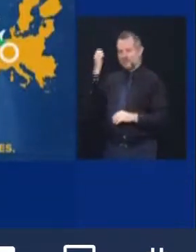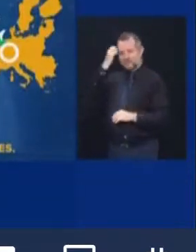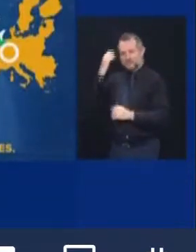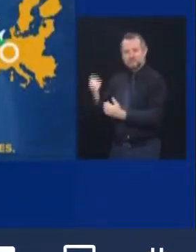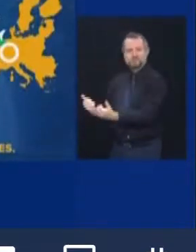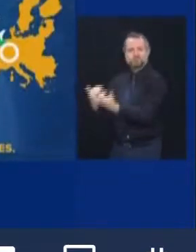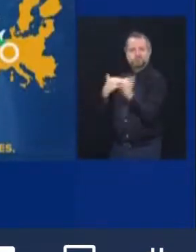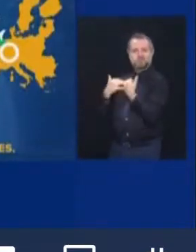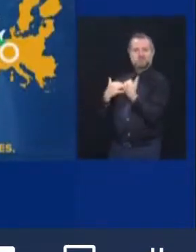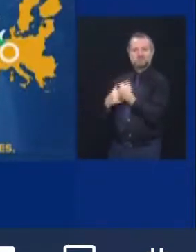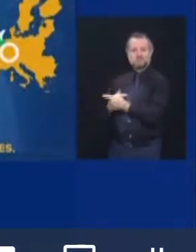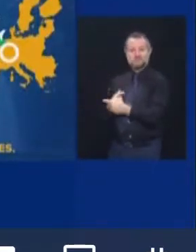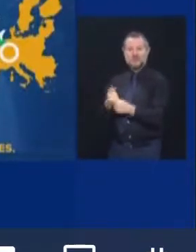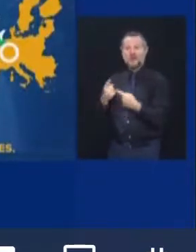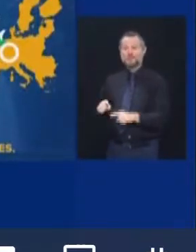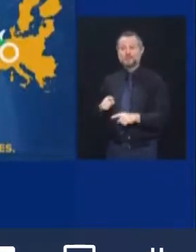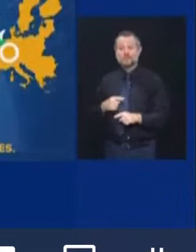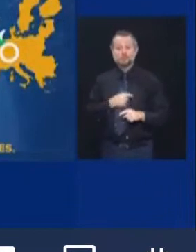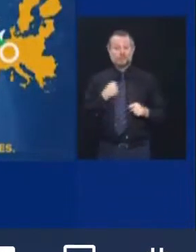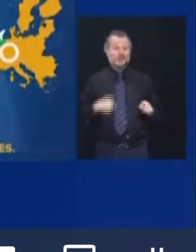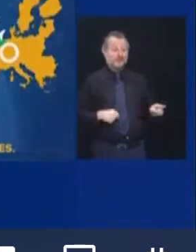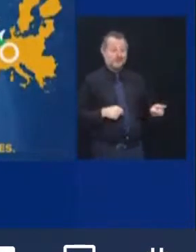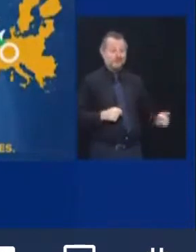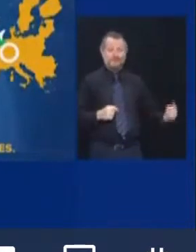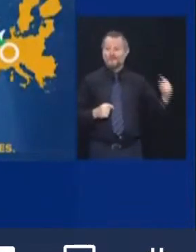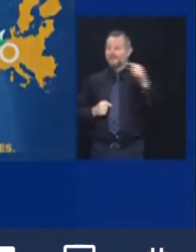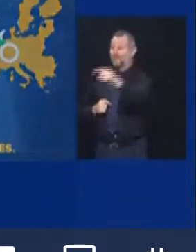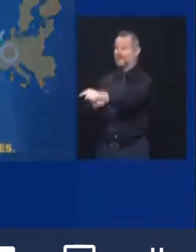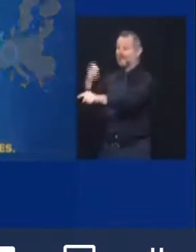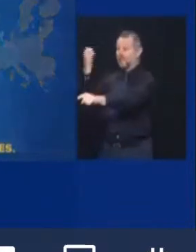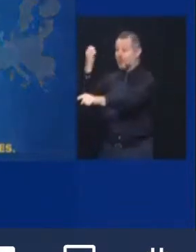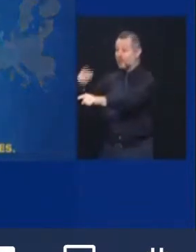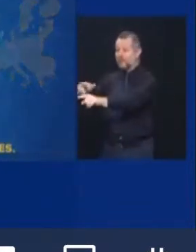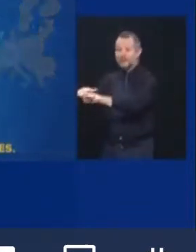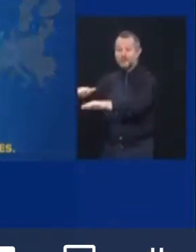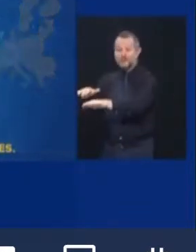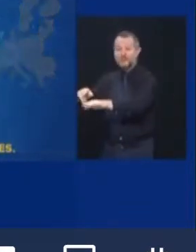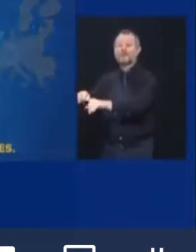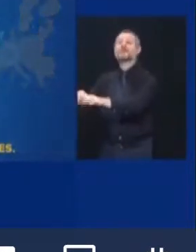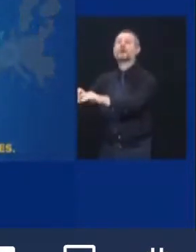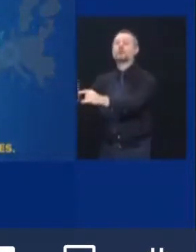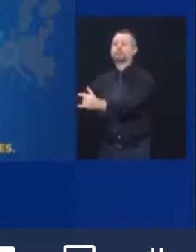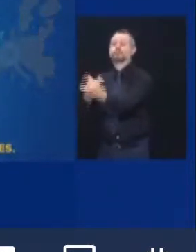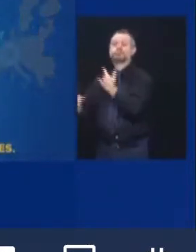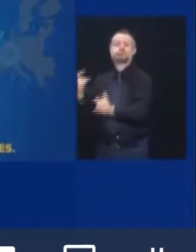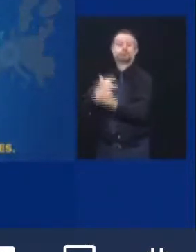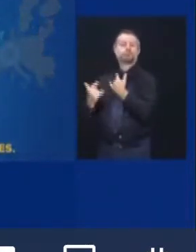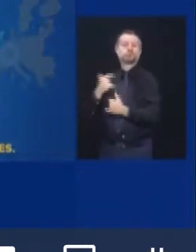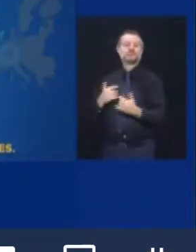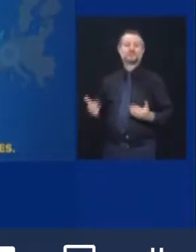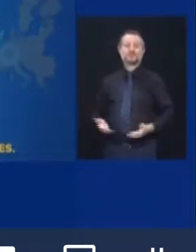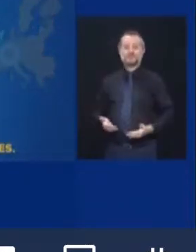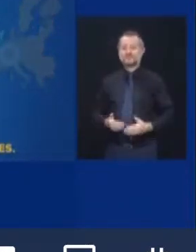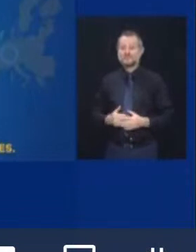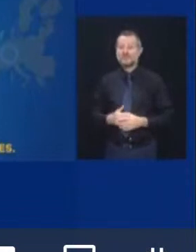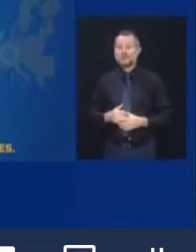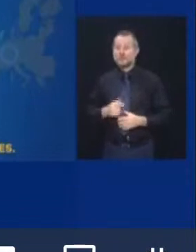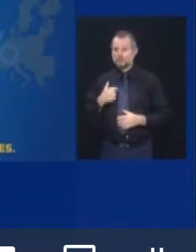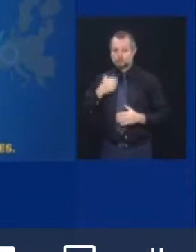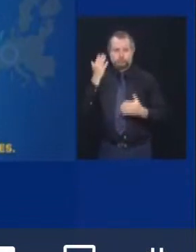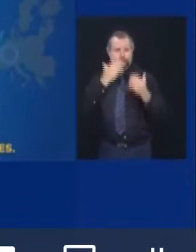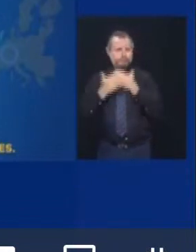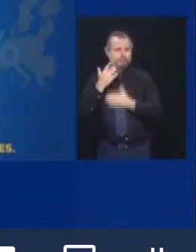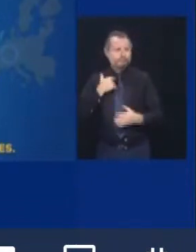from China, had gone to Europe, and the virus was coming from Europe, and we had no idea. They talk about, well, we did the